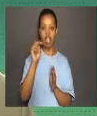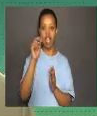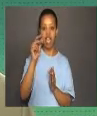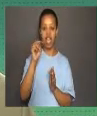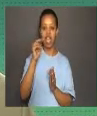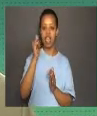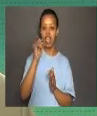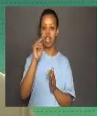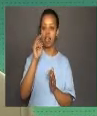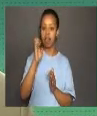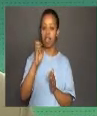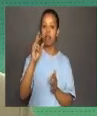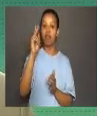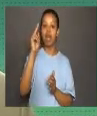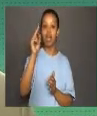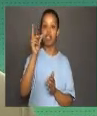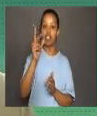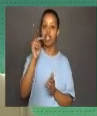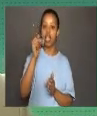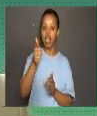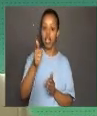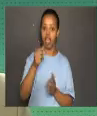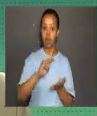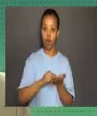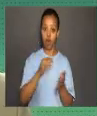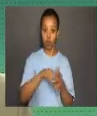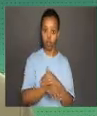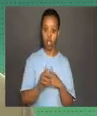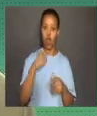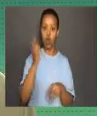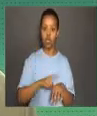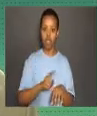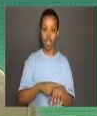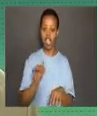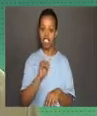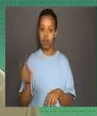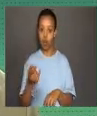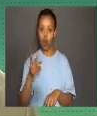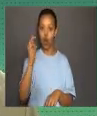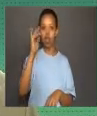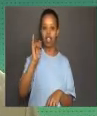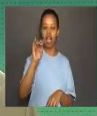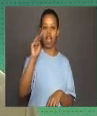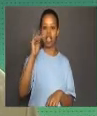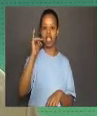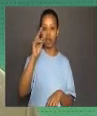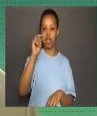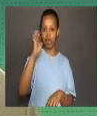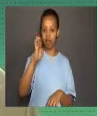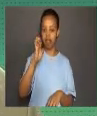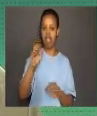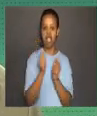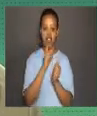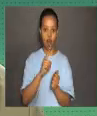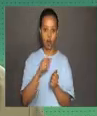DNA molecule will always be the same as the amount of thymine.